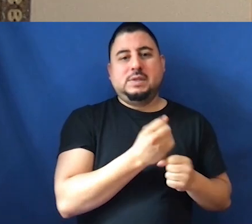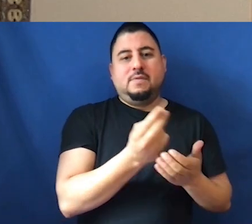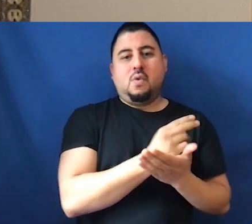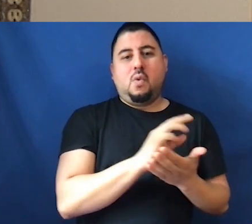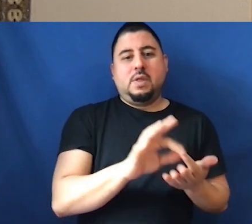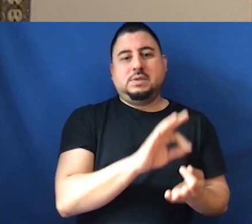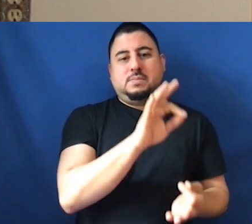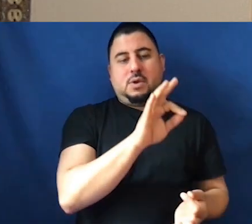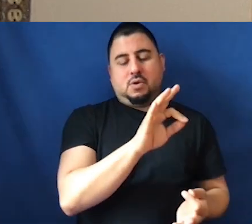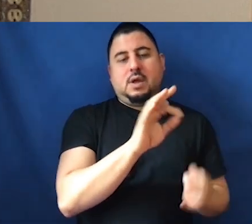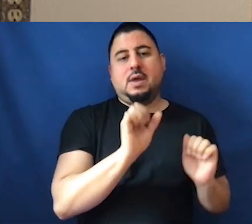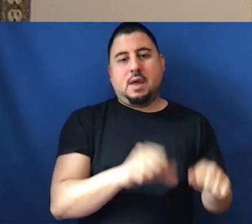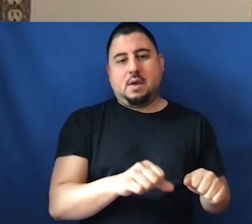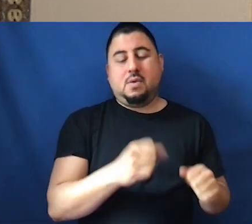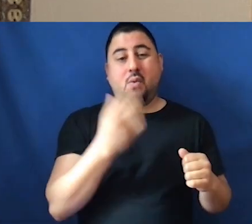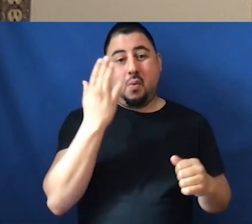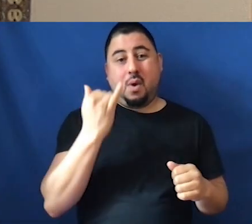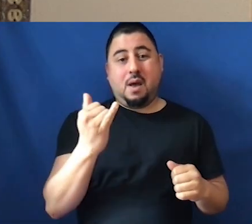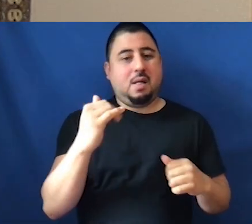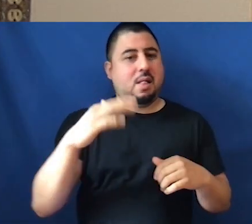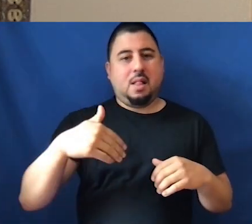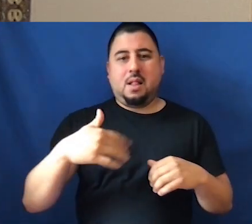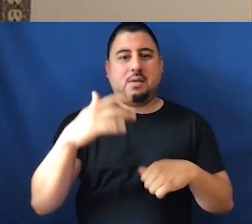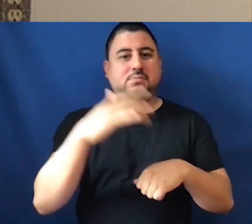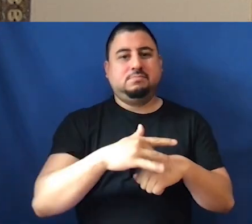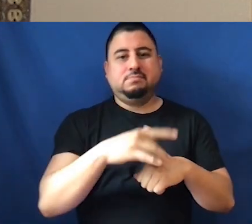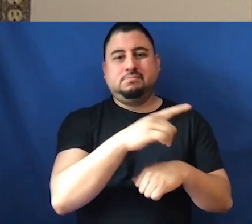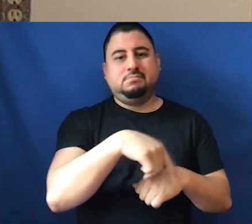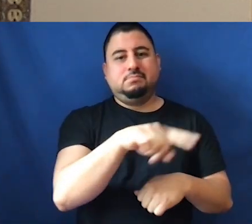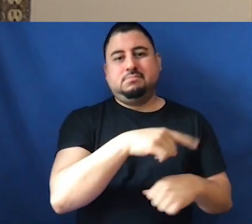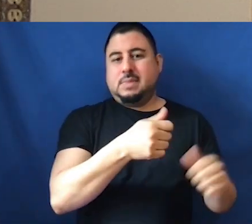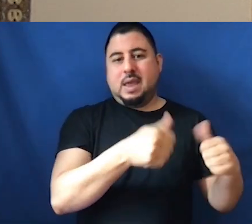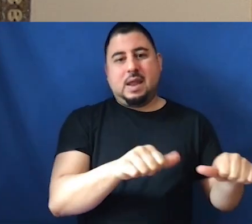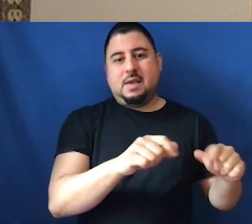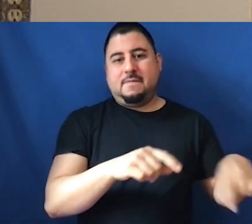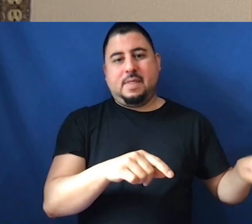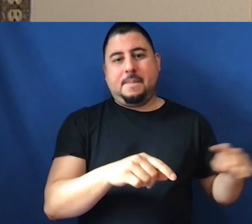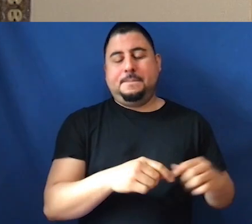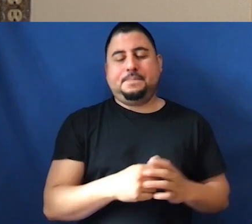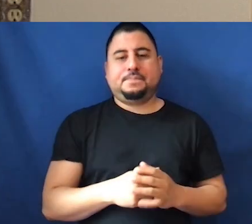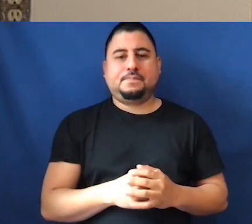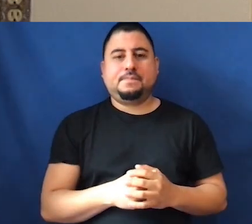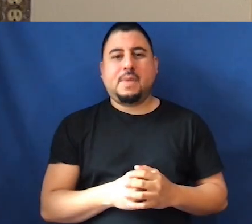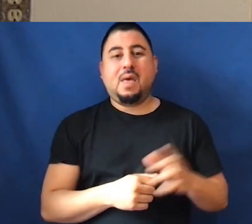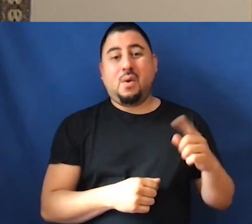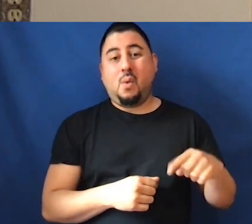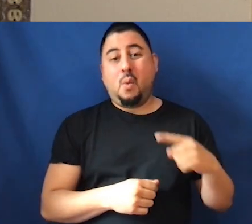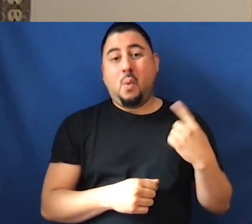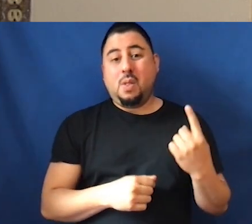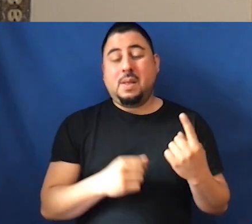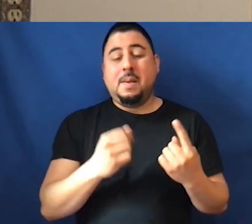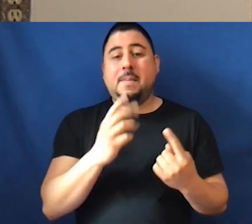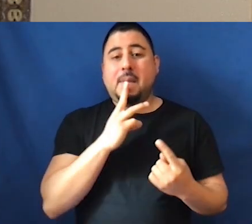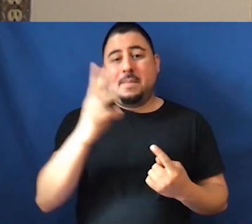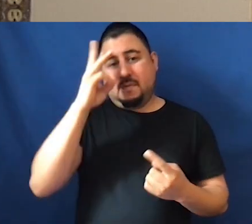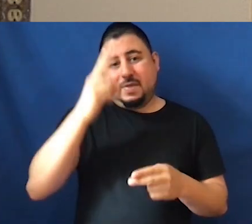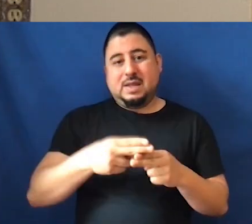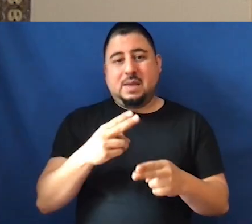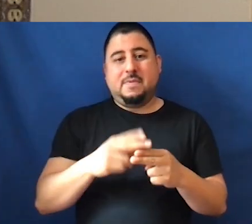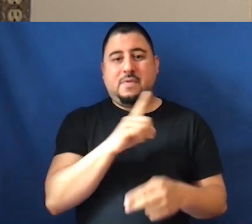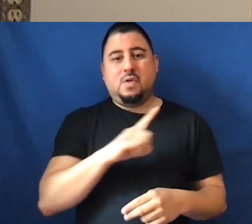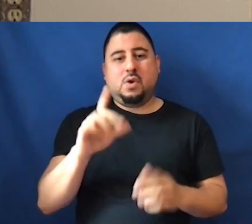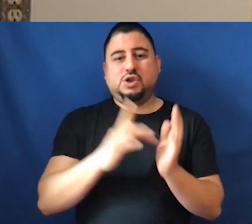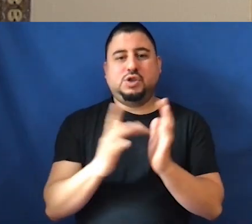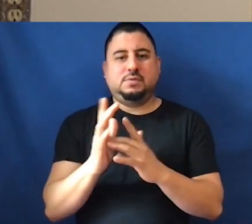Holy Spirit, for it had not yet fallen upon any of them. They had only been baptized in the name of the